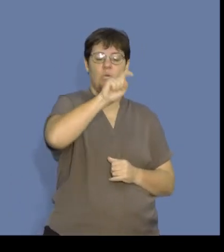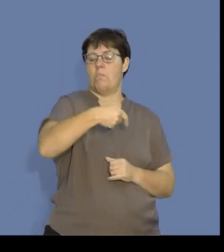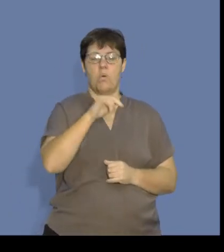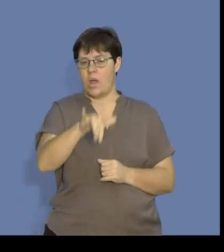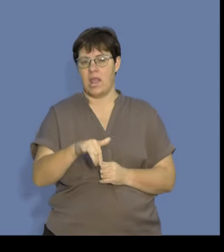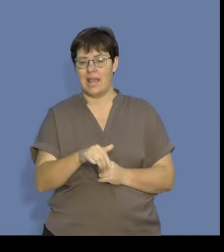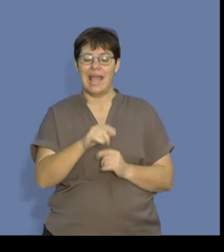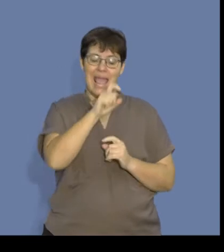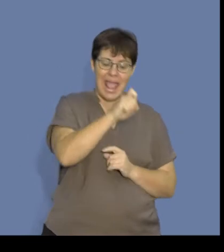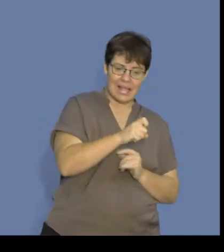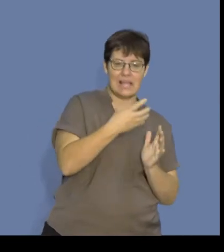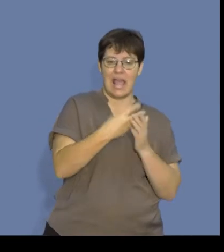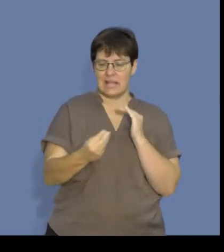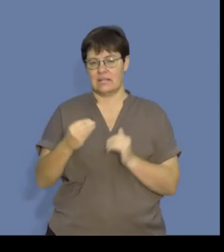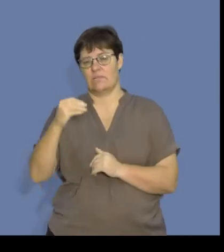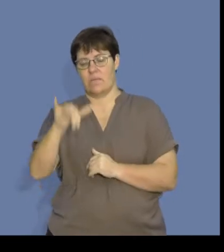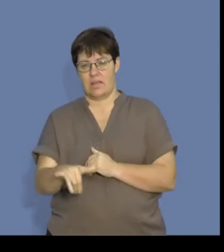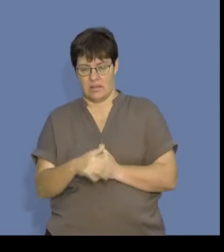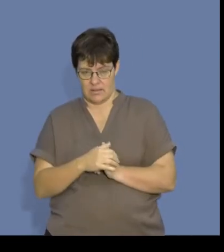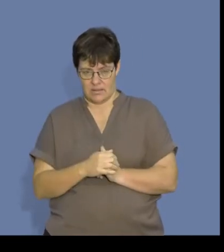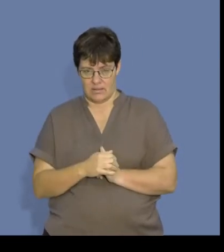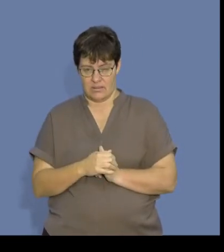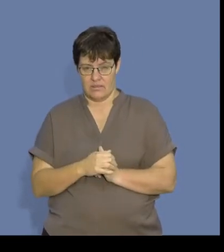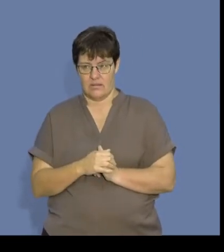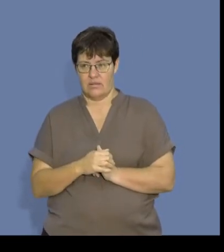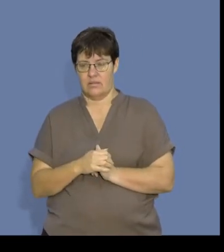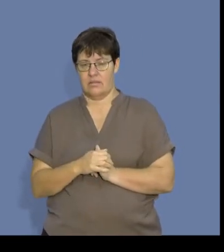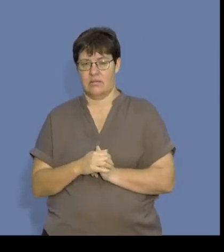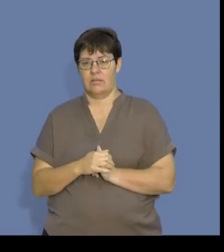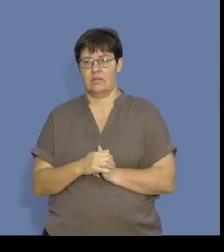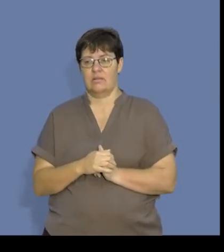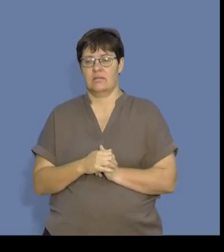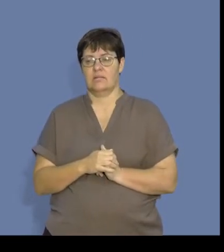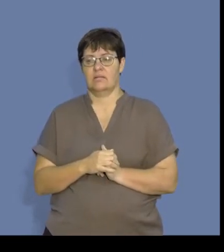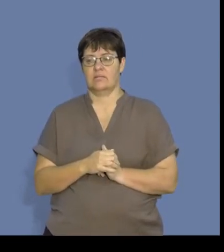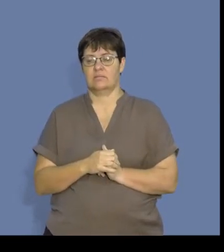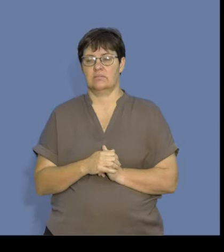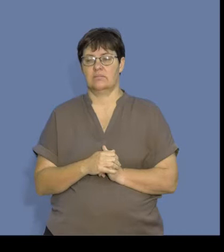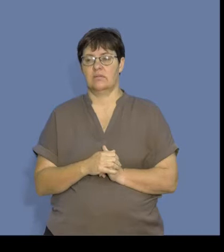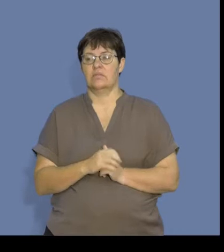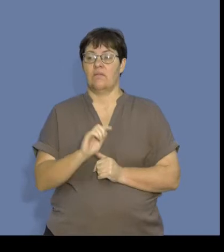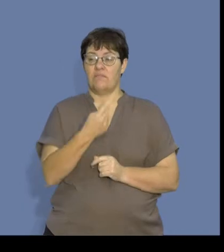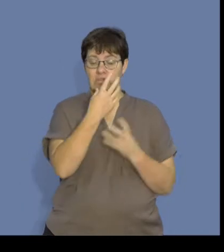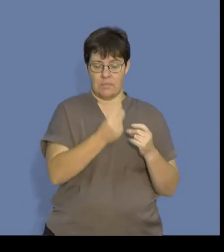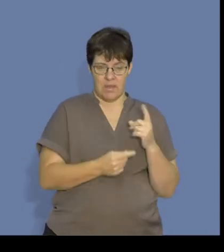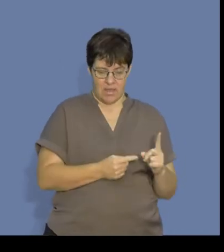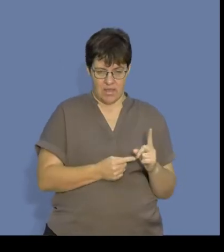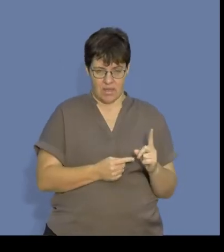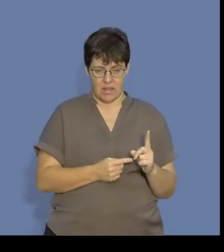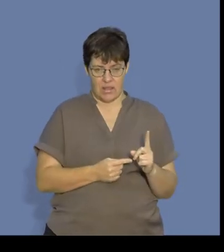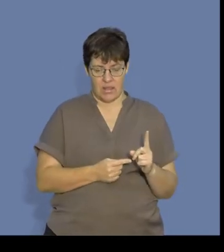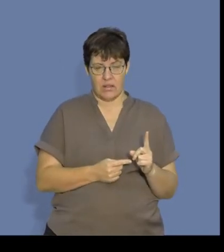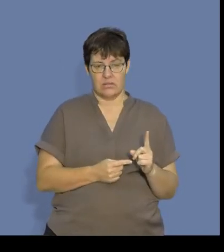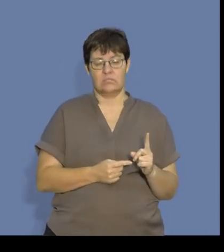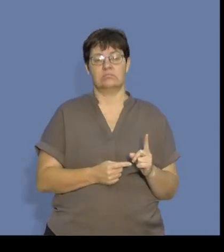y, because that means something completely different. And then the first number x gives the point's